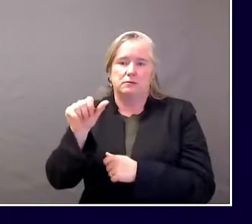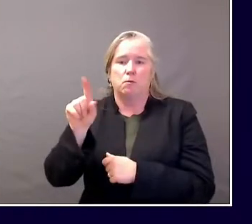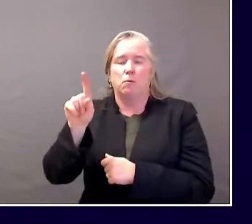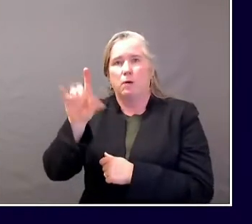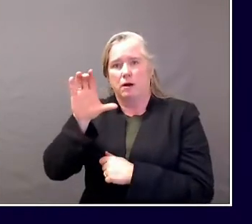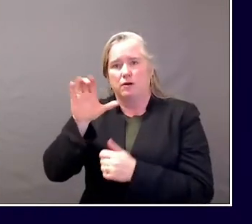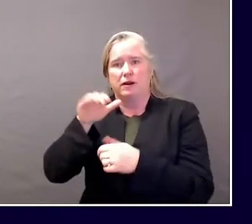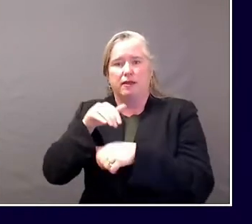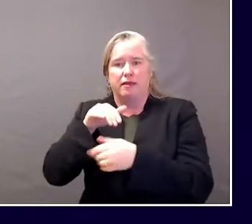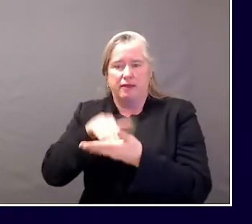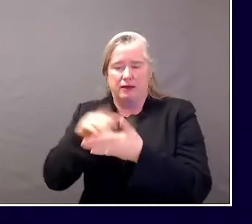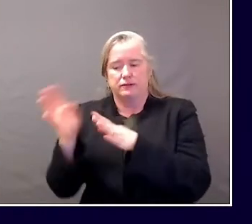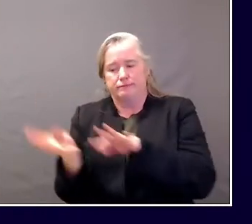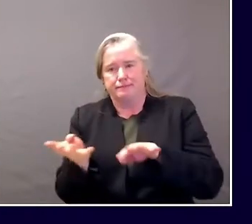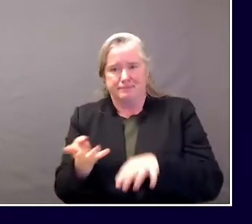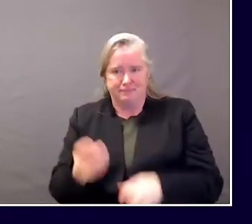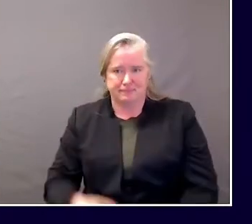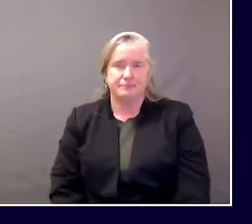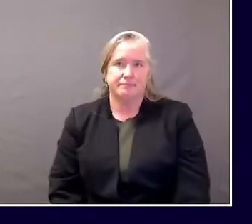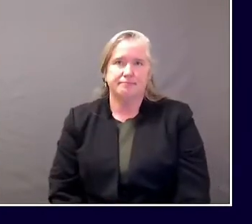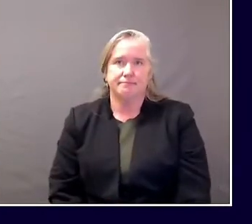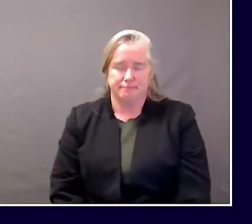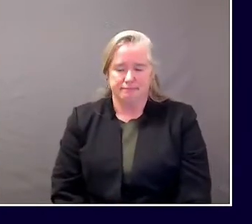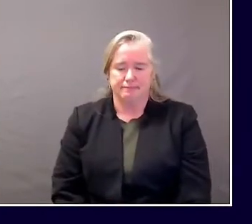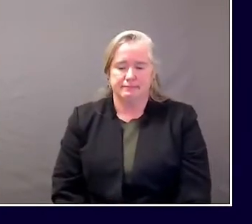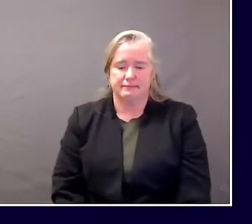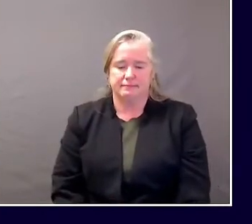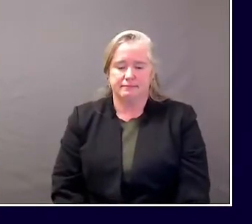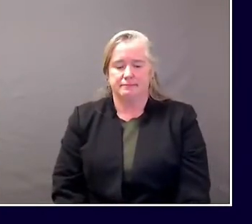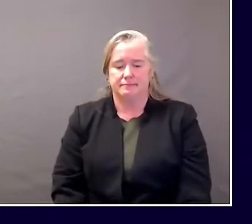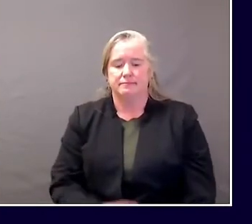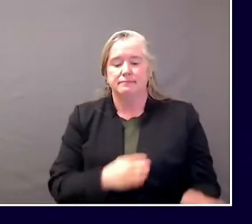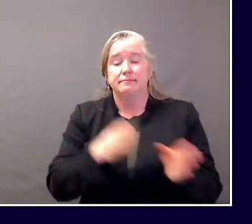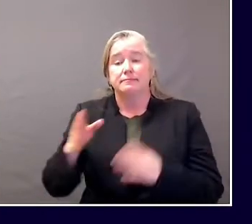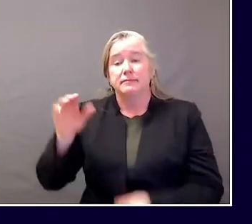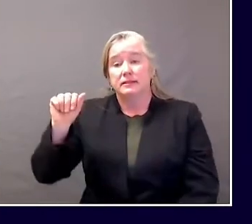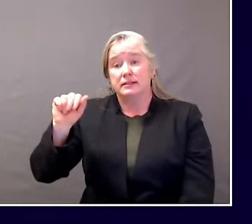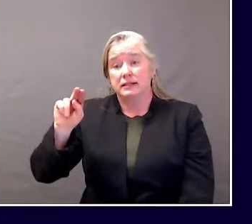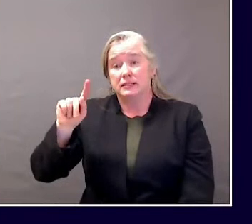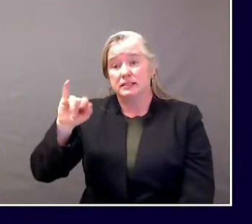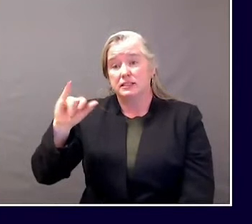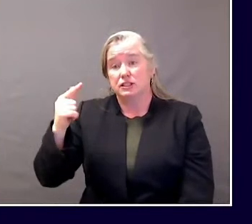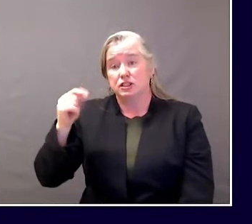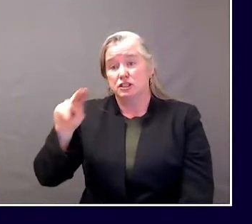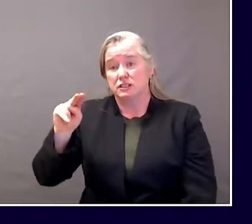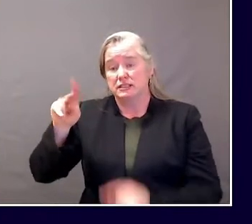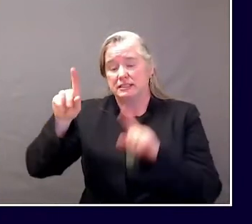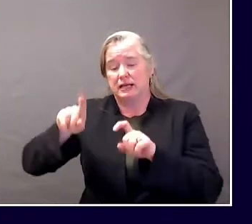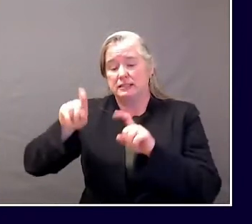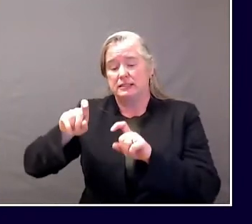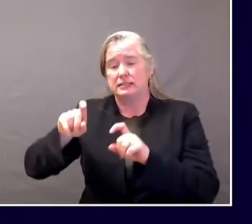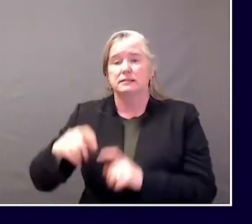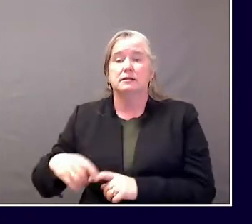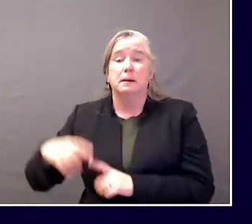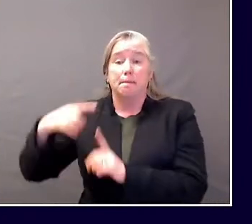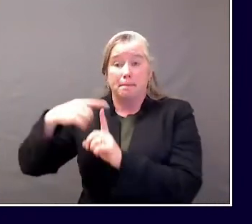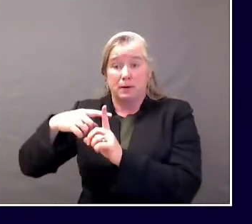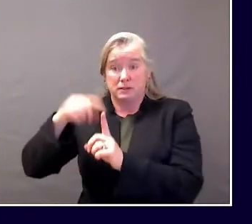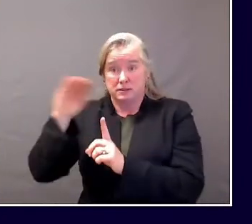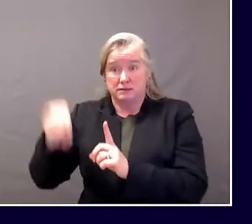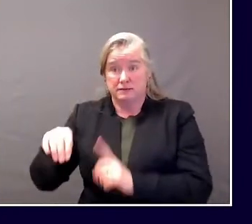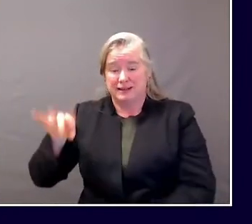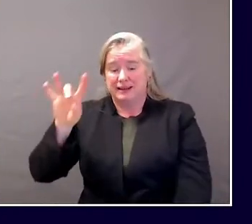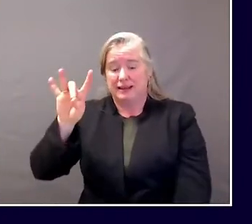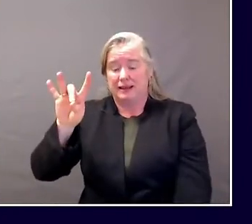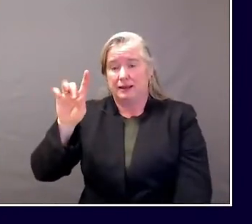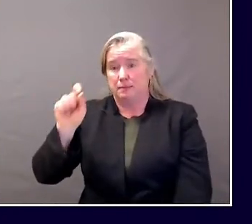for every 100,000 people. Turning to antigen tests, The antigen positivity rate right now stands